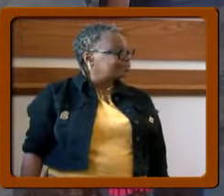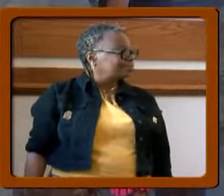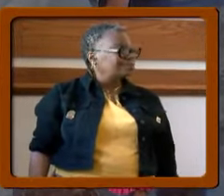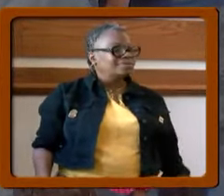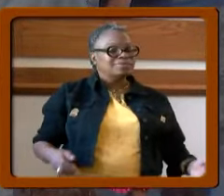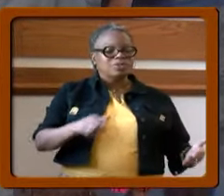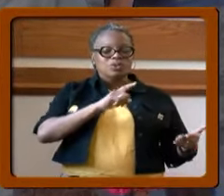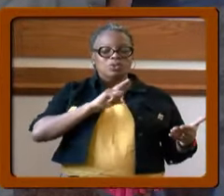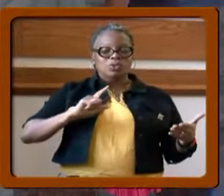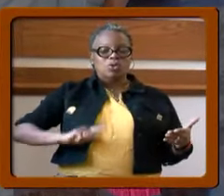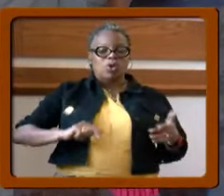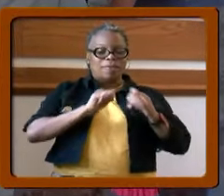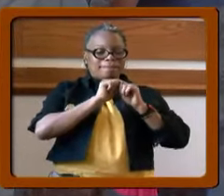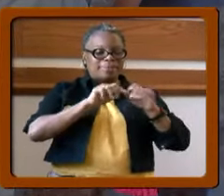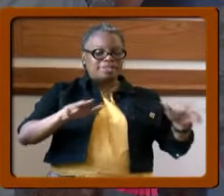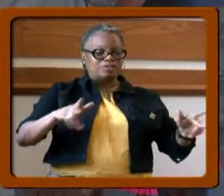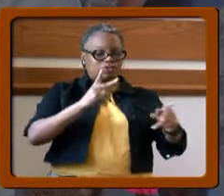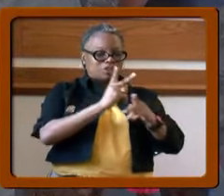Bless you and keep you.